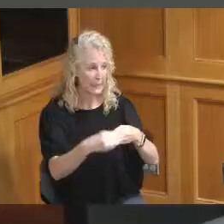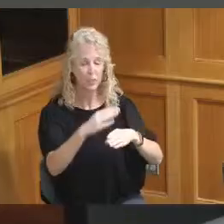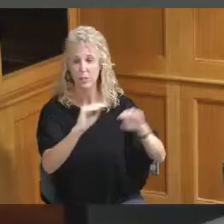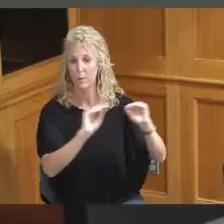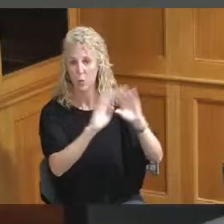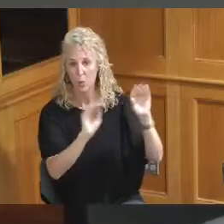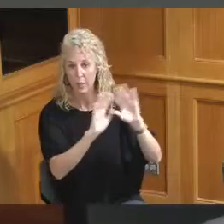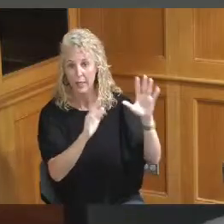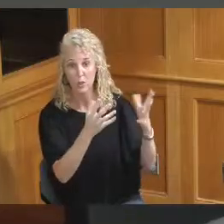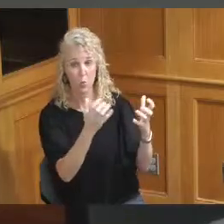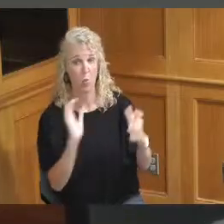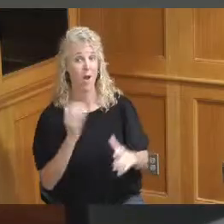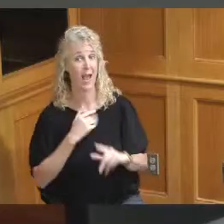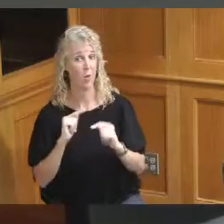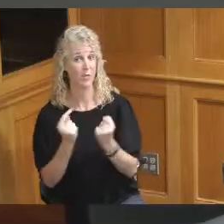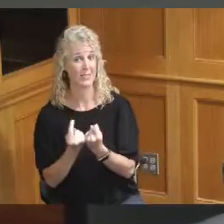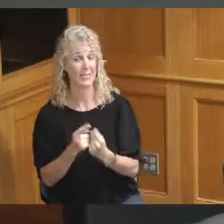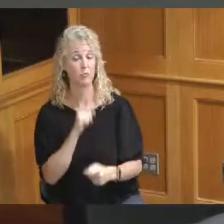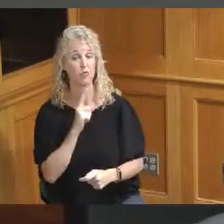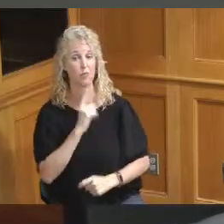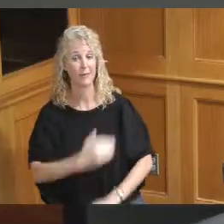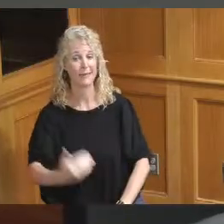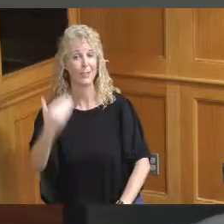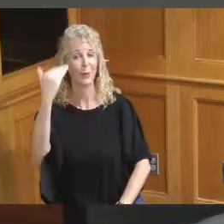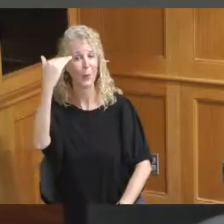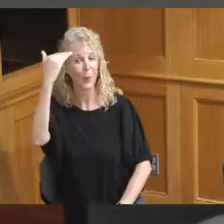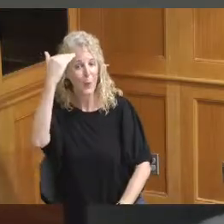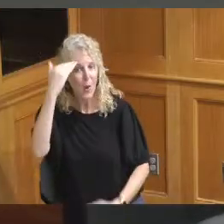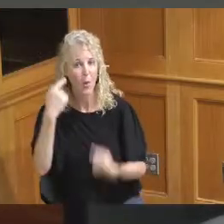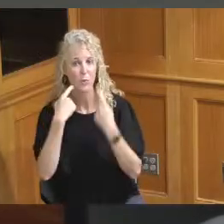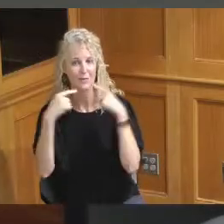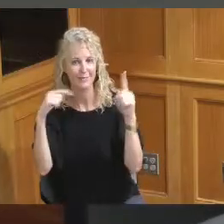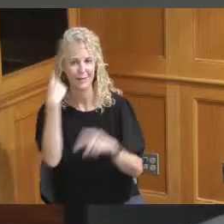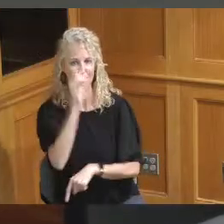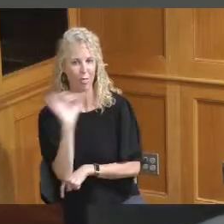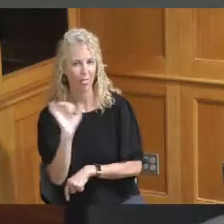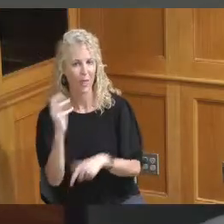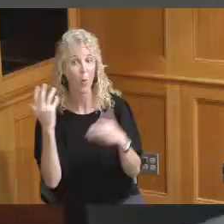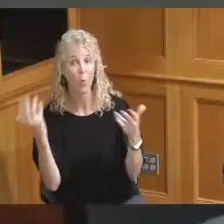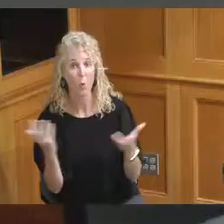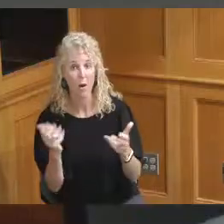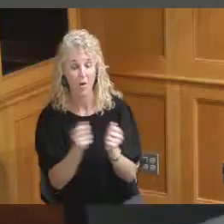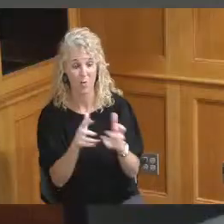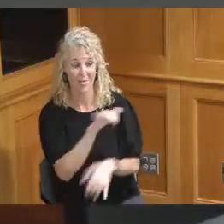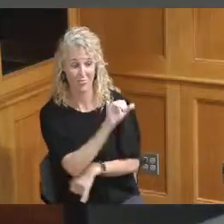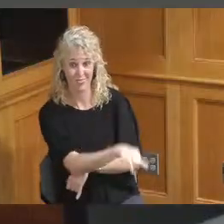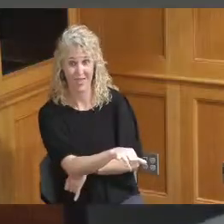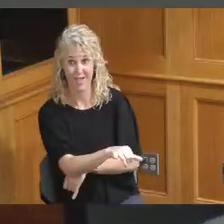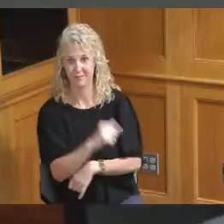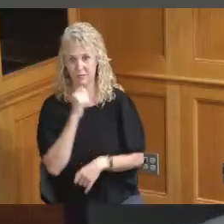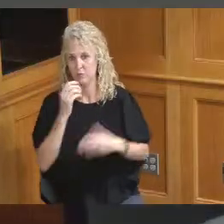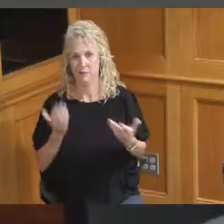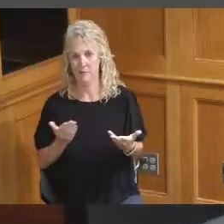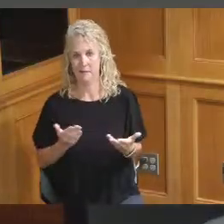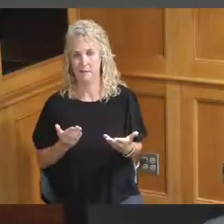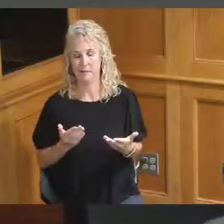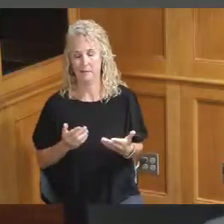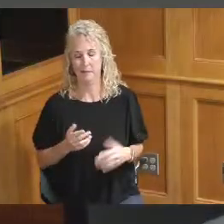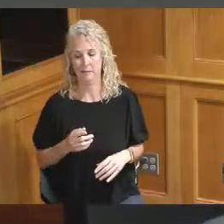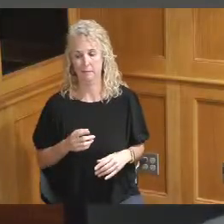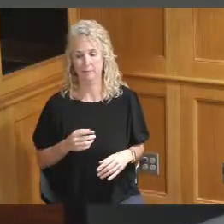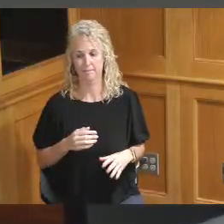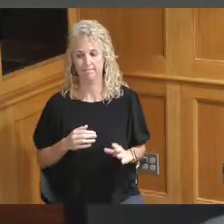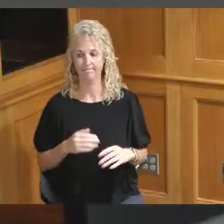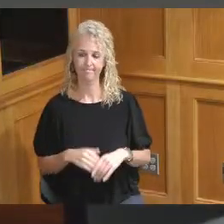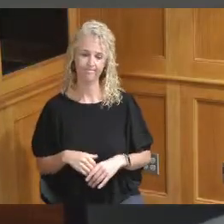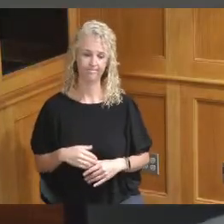our team had a firm understanding of what success would look like. Without that, we wouldn't be here today. It's real